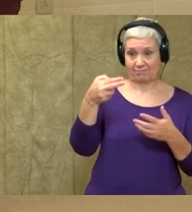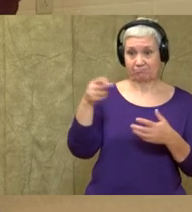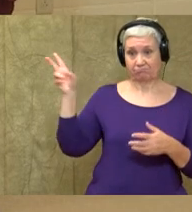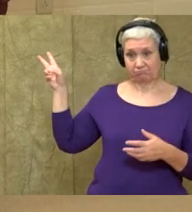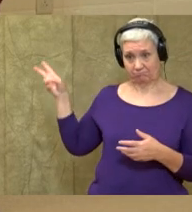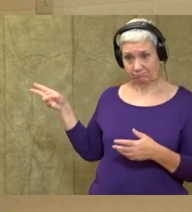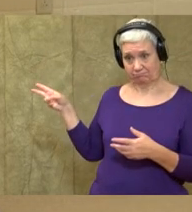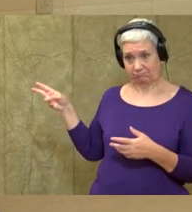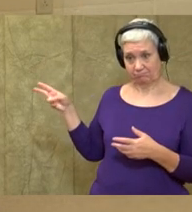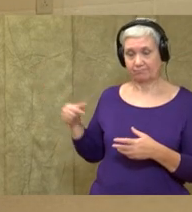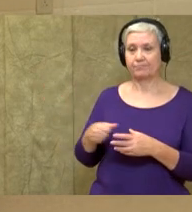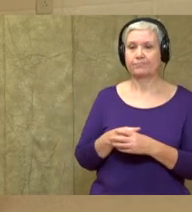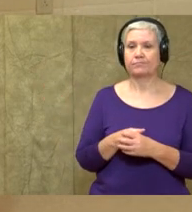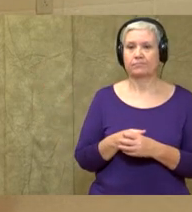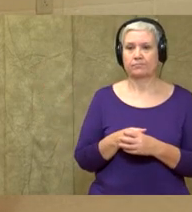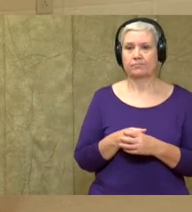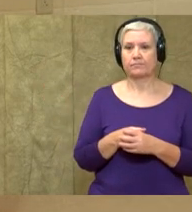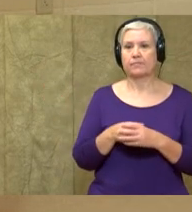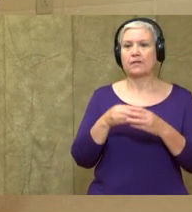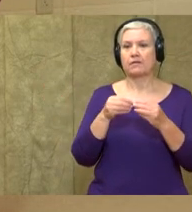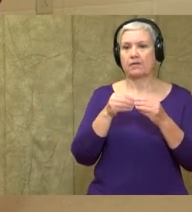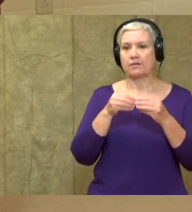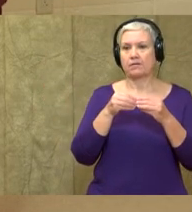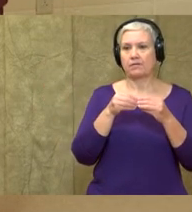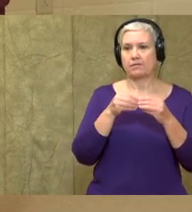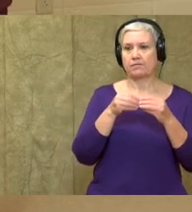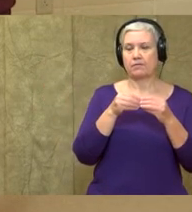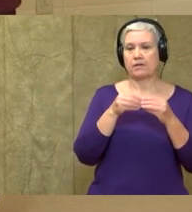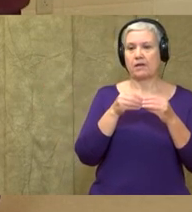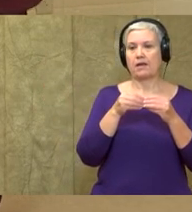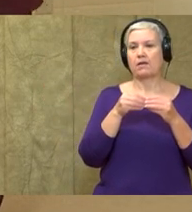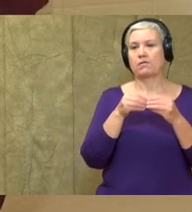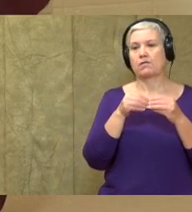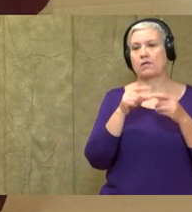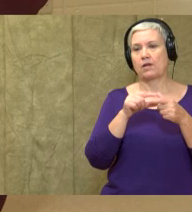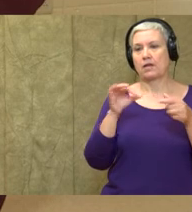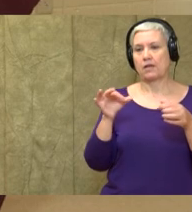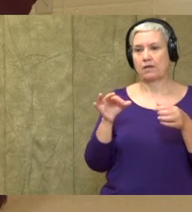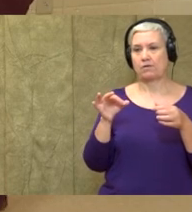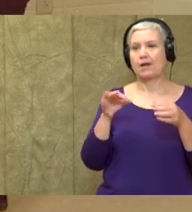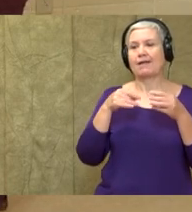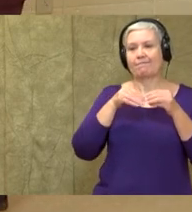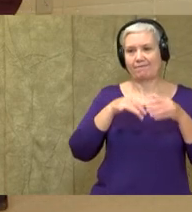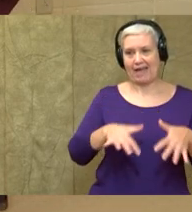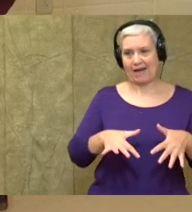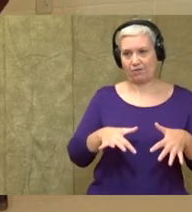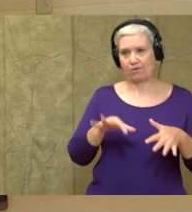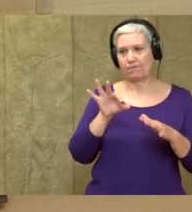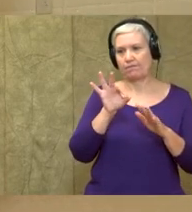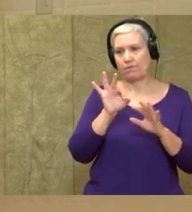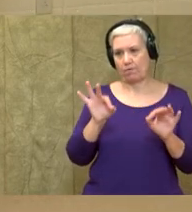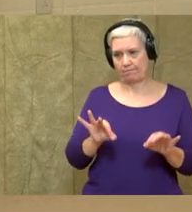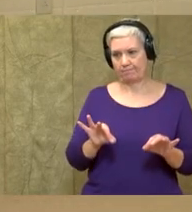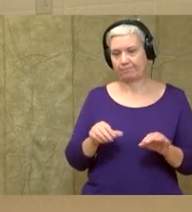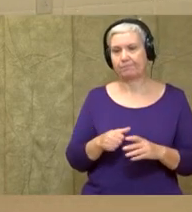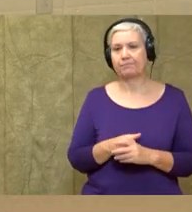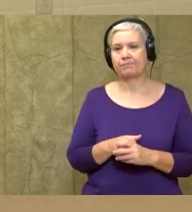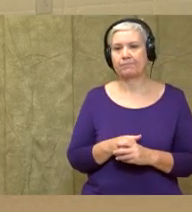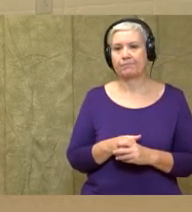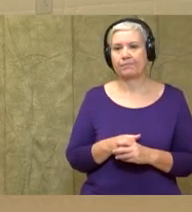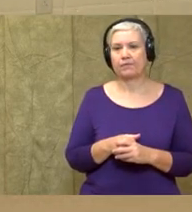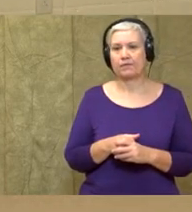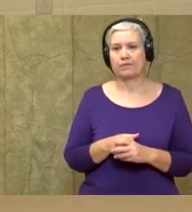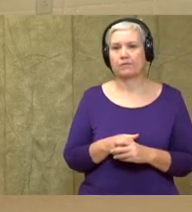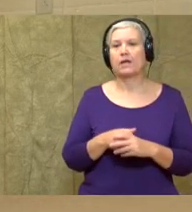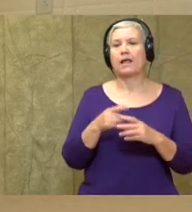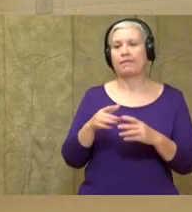two linear expressions and the product between them as factored form. And then lastly,